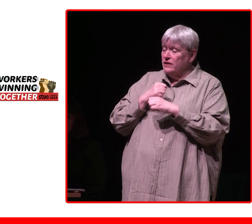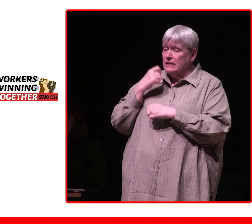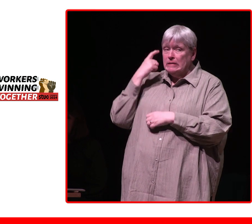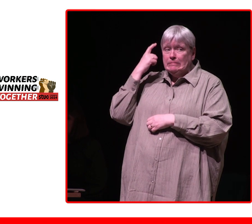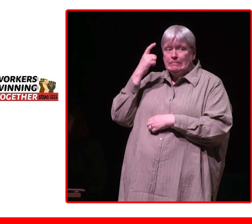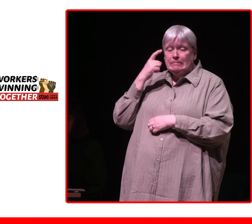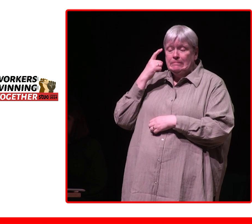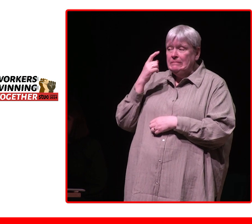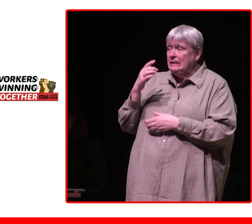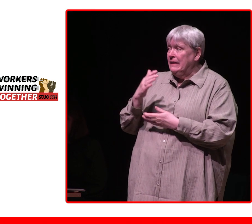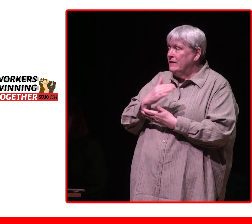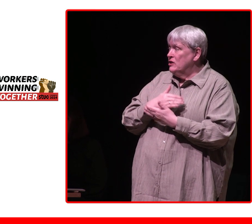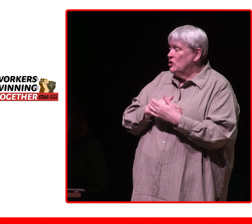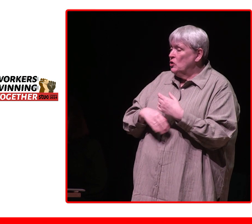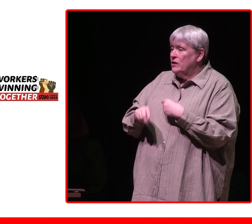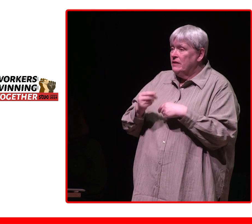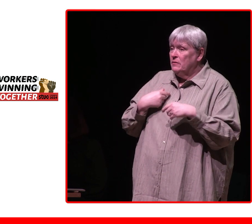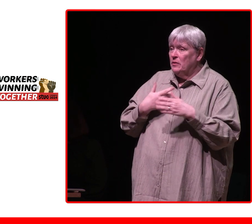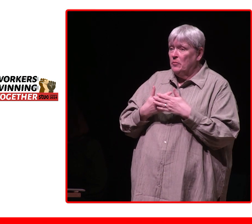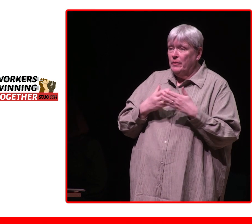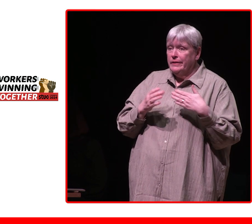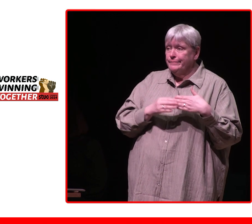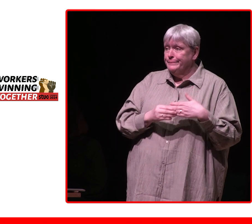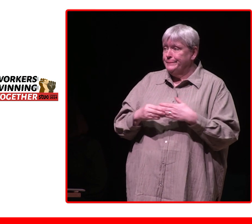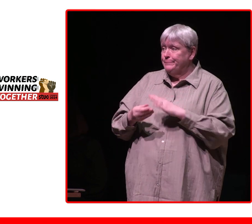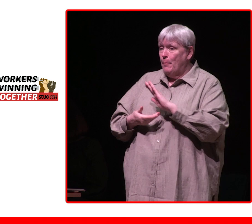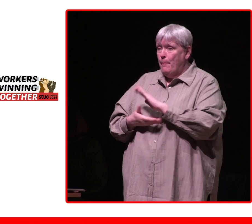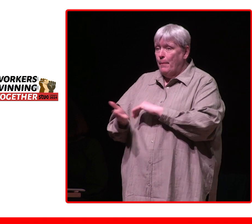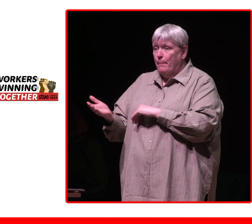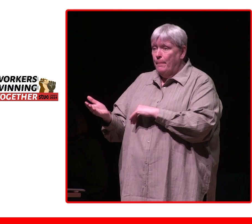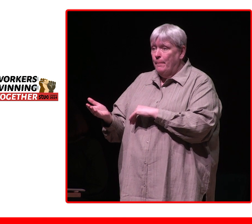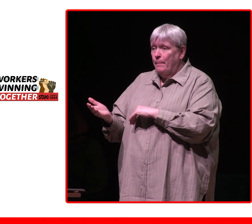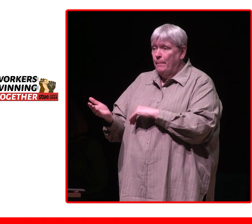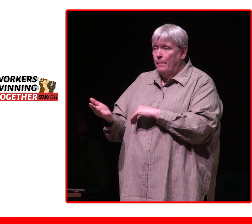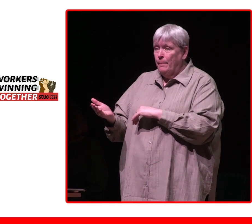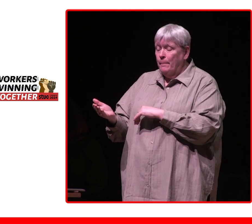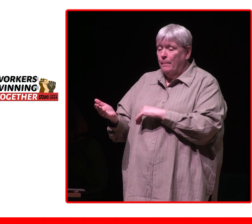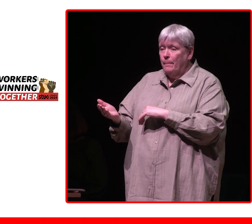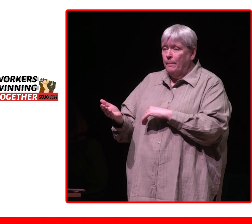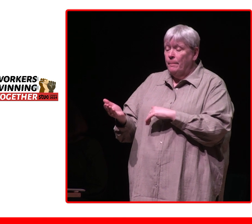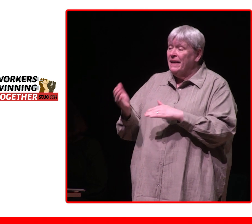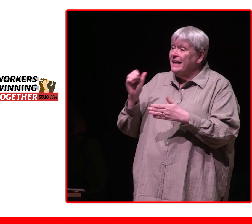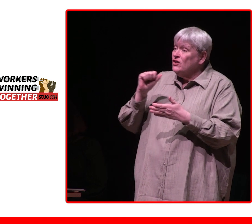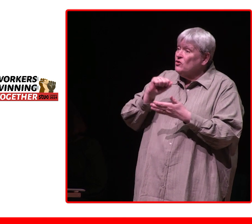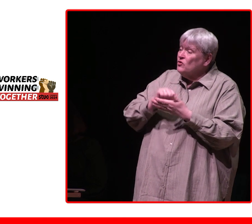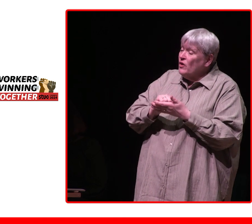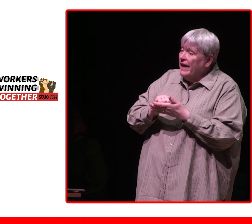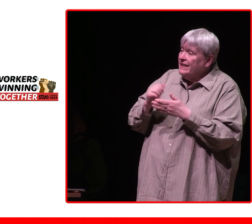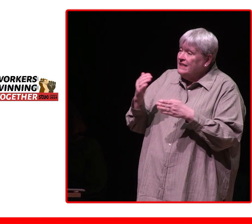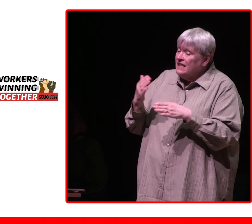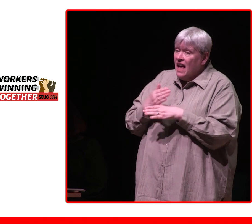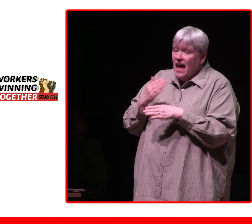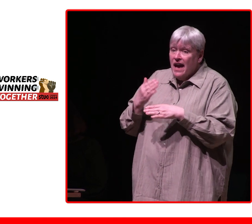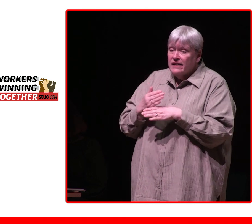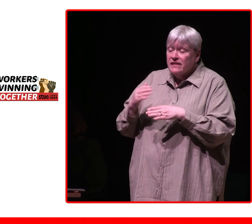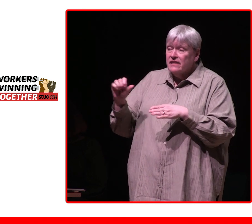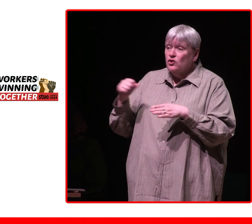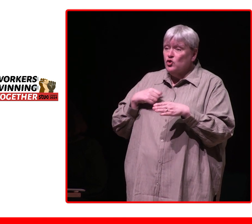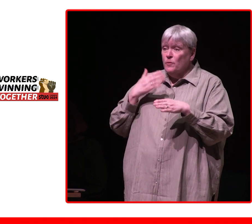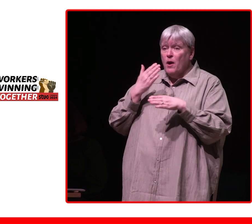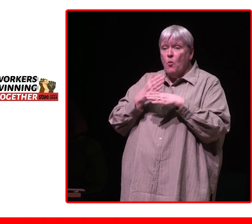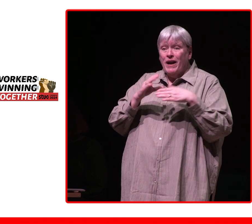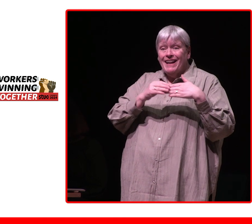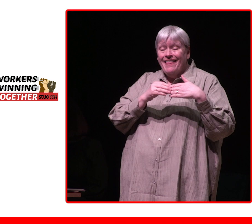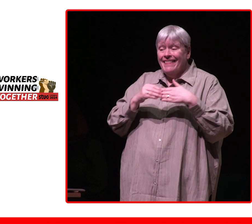if security would be escorting him out the door. It is right that those actions should be workers-led from the